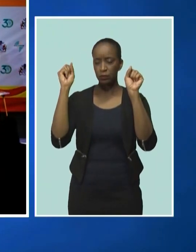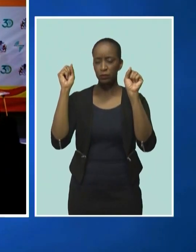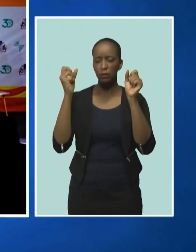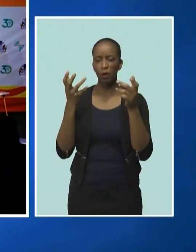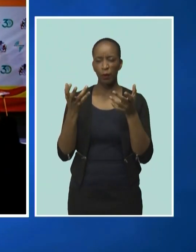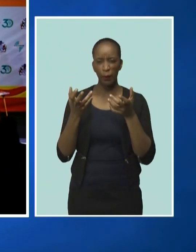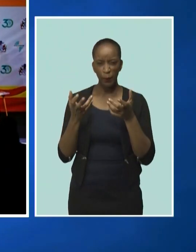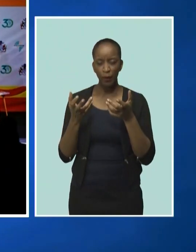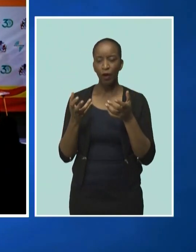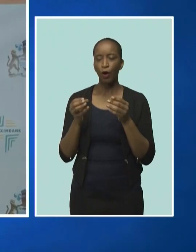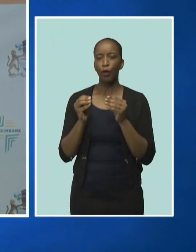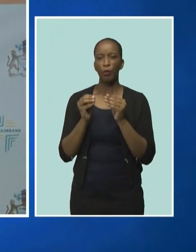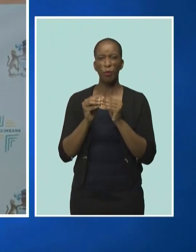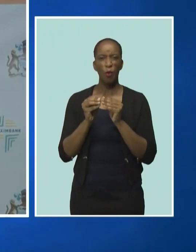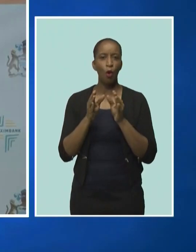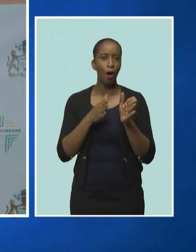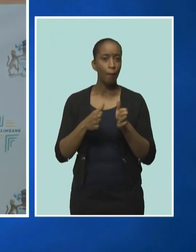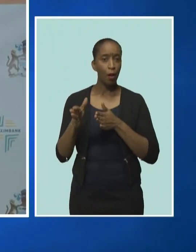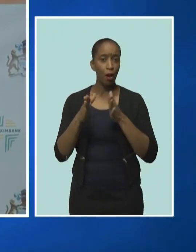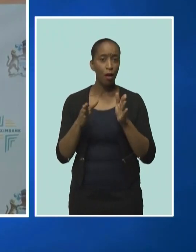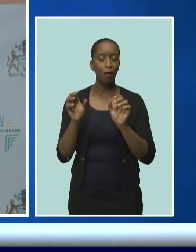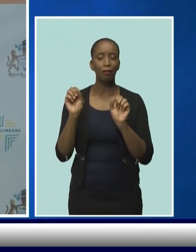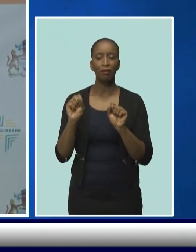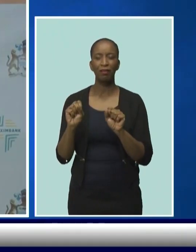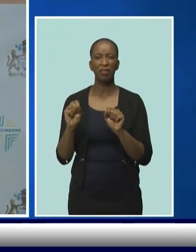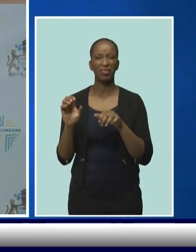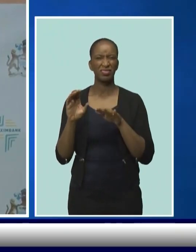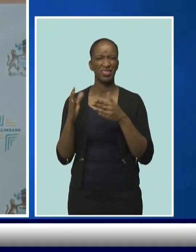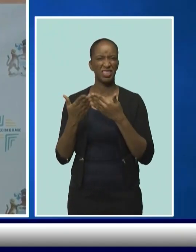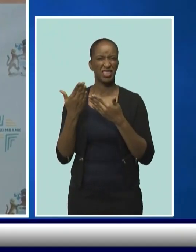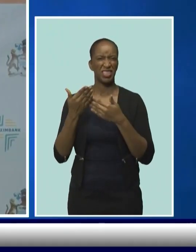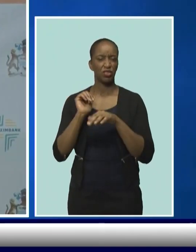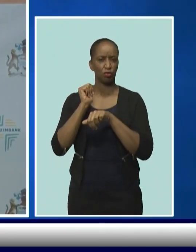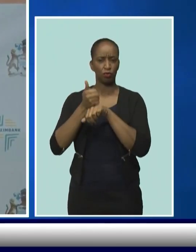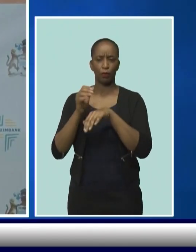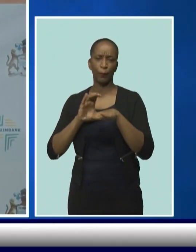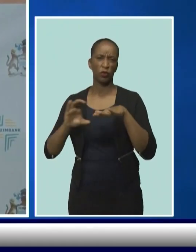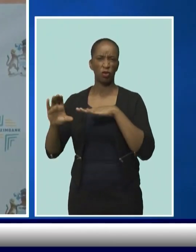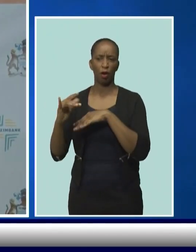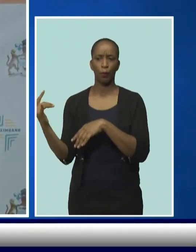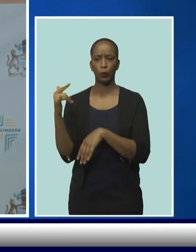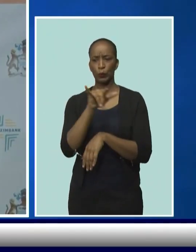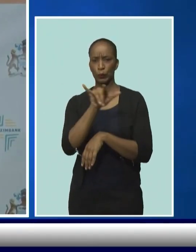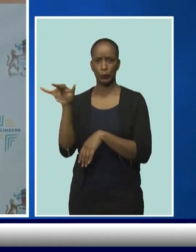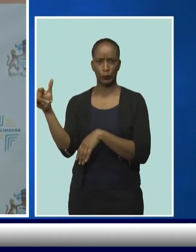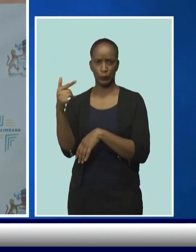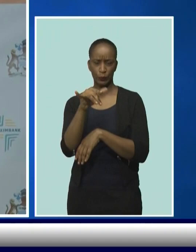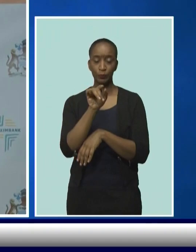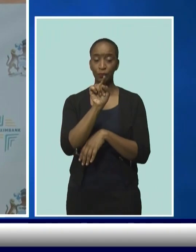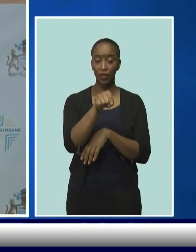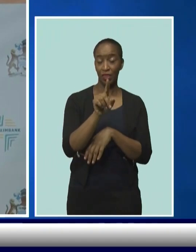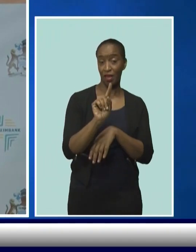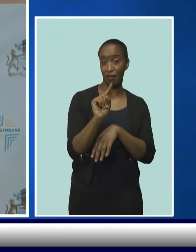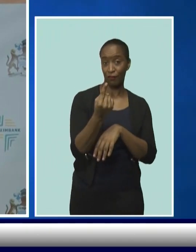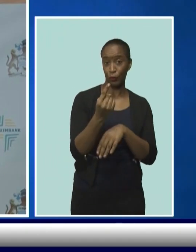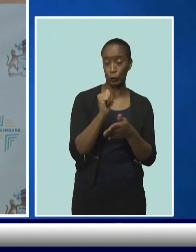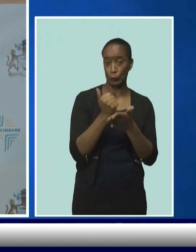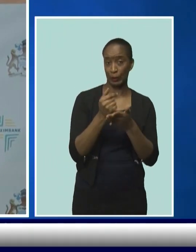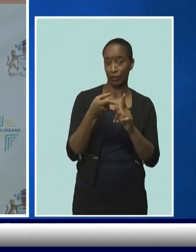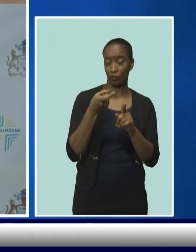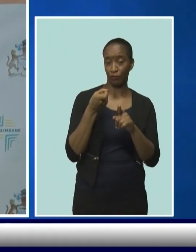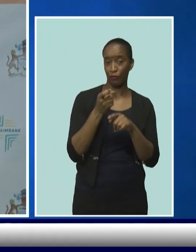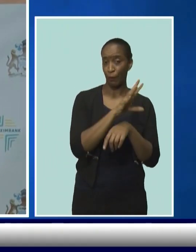in the region. Afrexim Bank has assured us that they are ready to examine